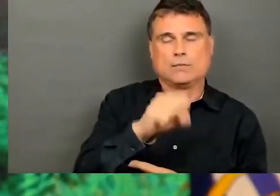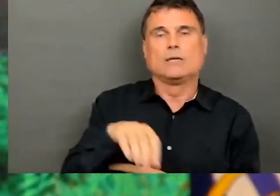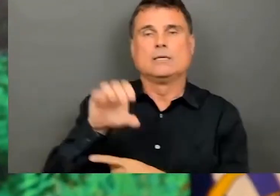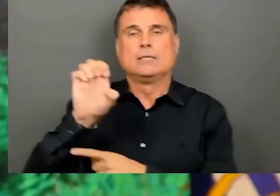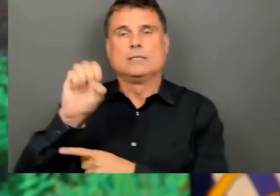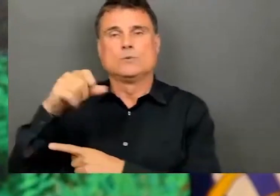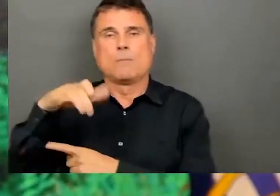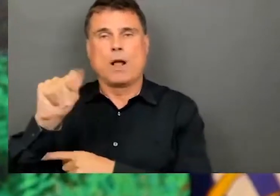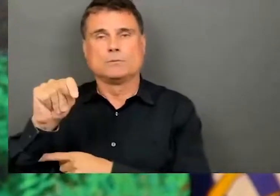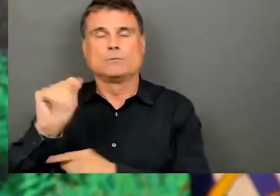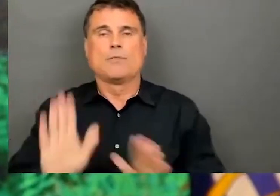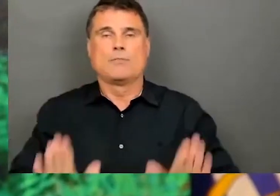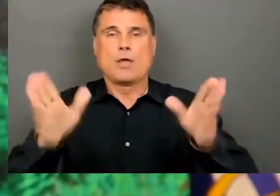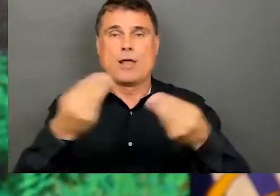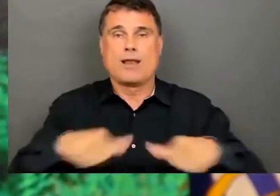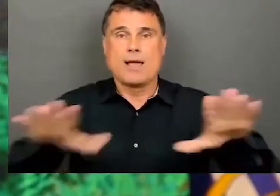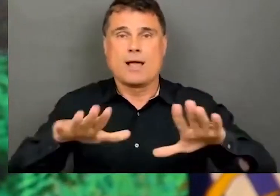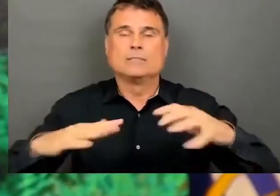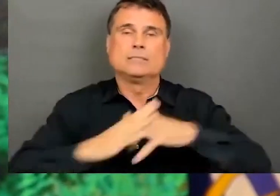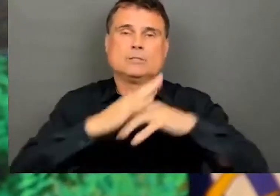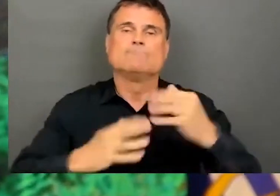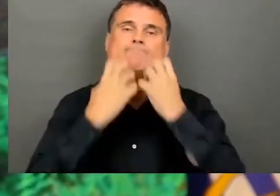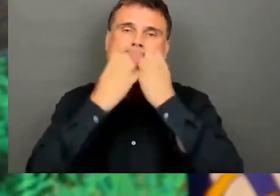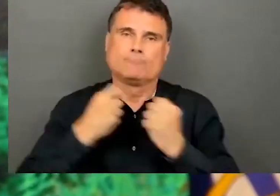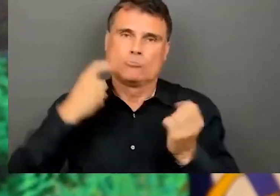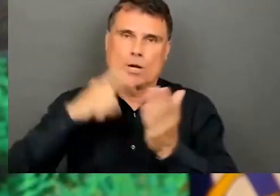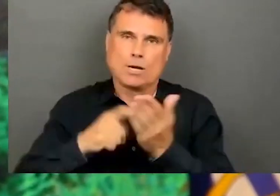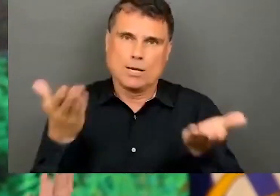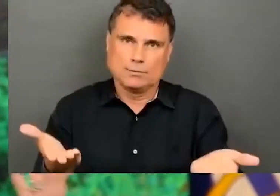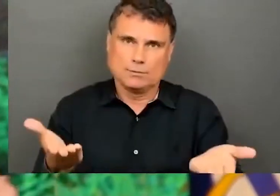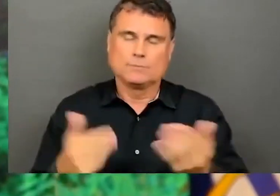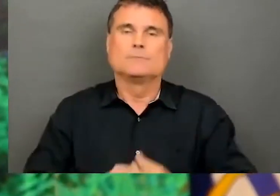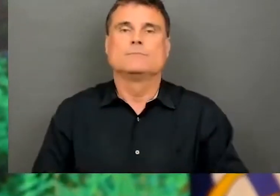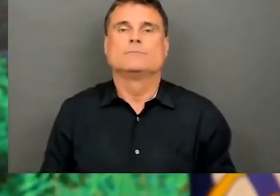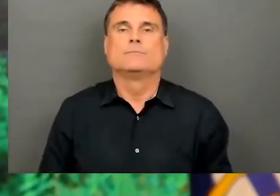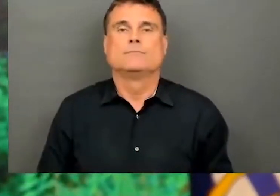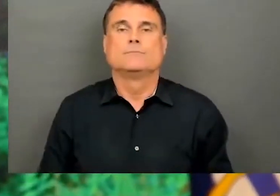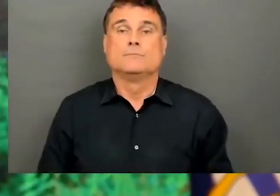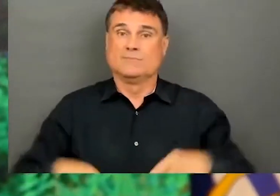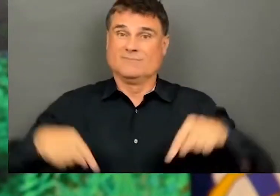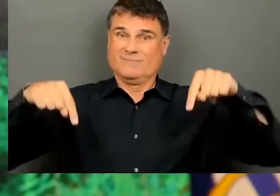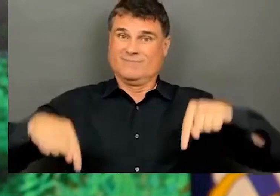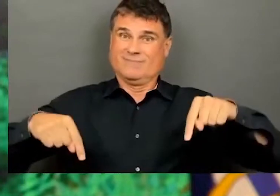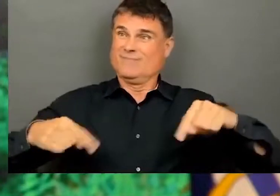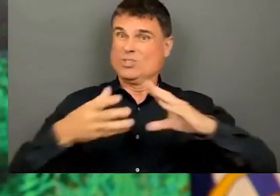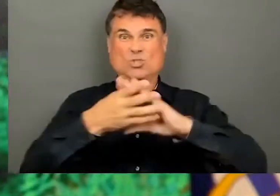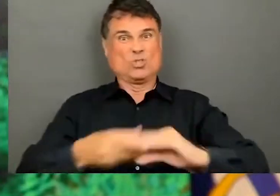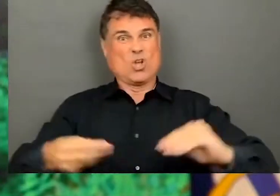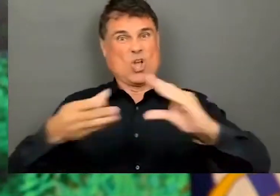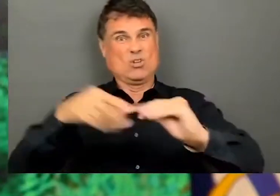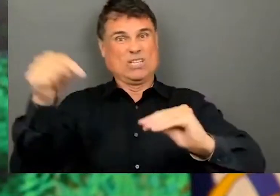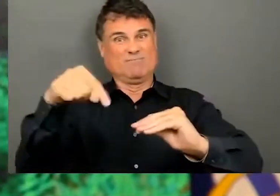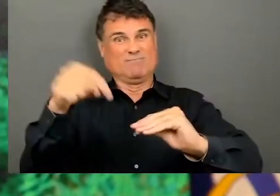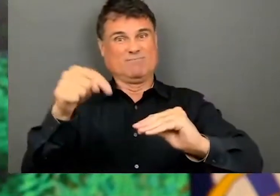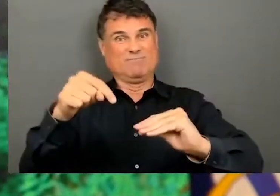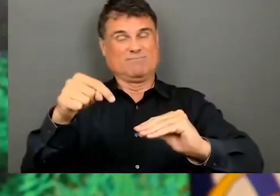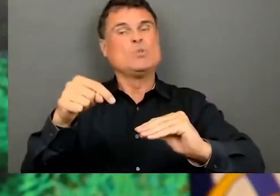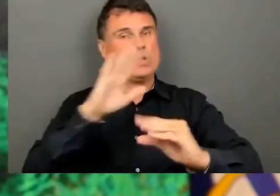is a story about all of us. I also acknowledge Dr. CHOW and look forward to his